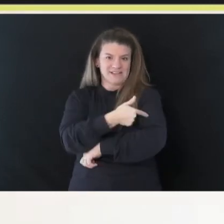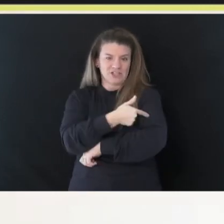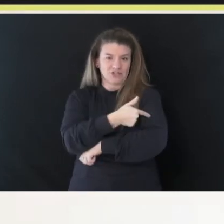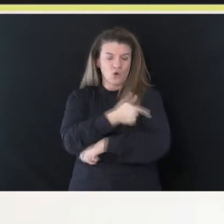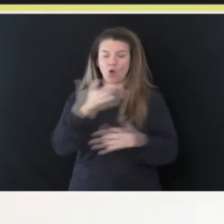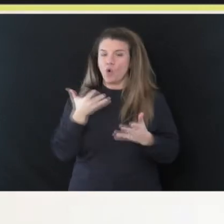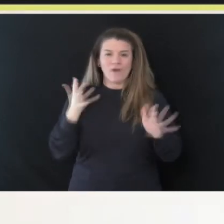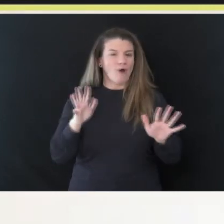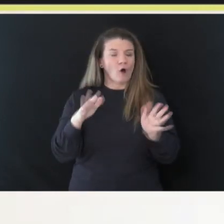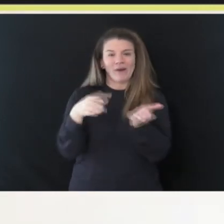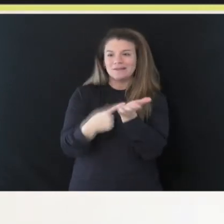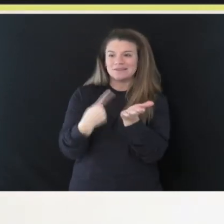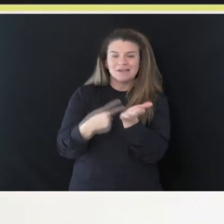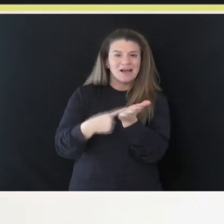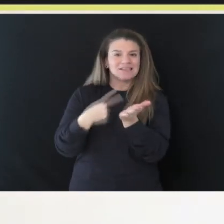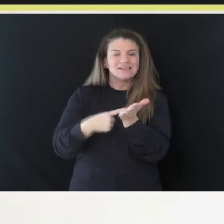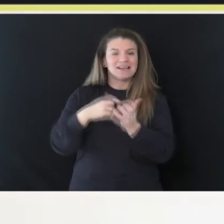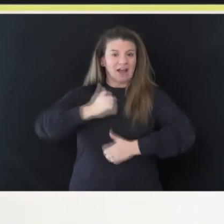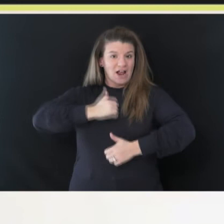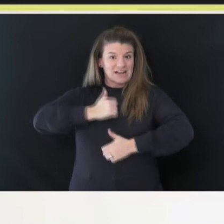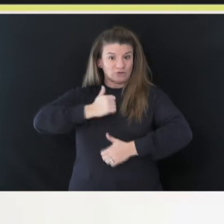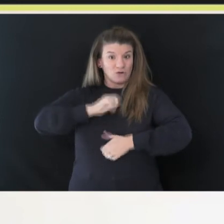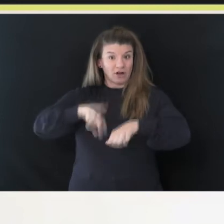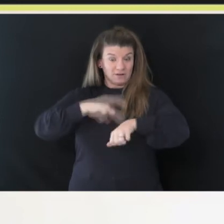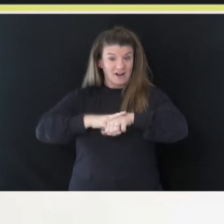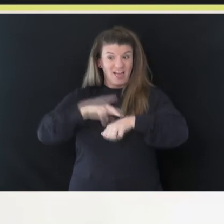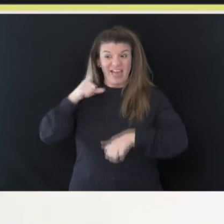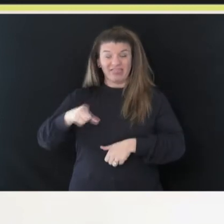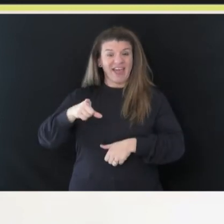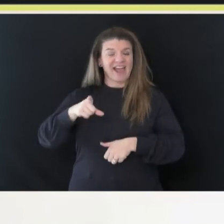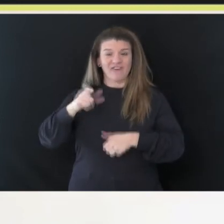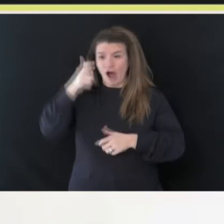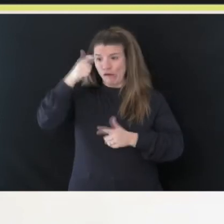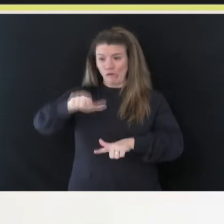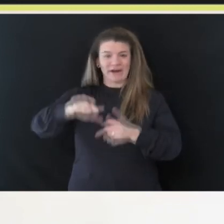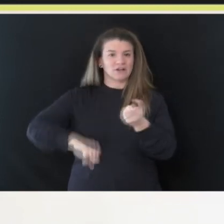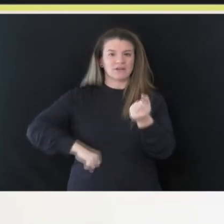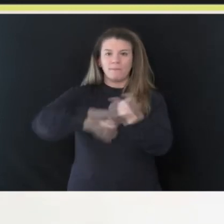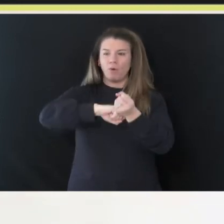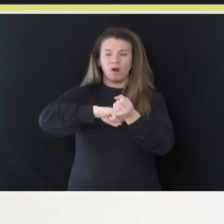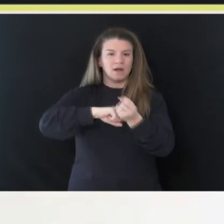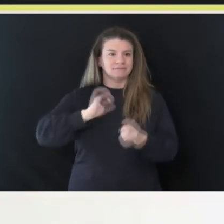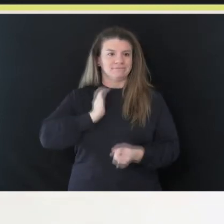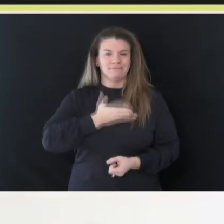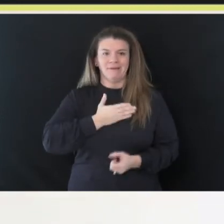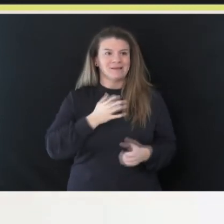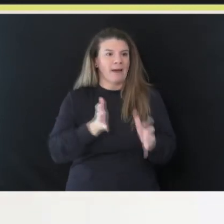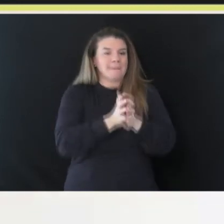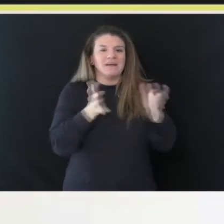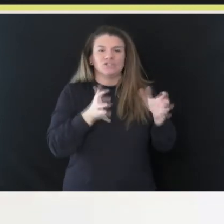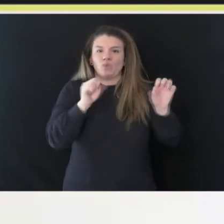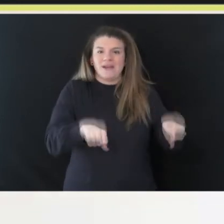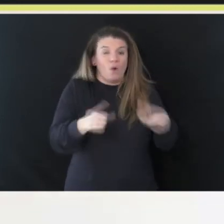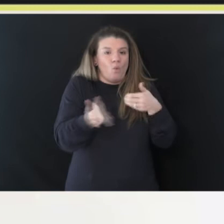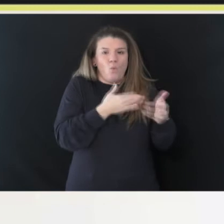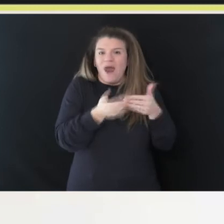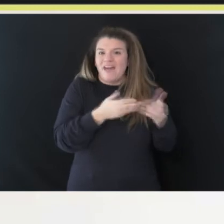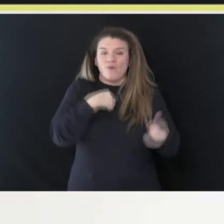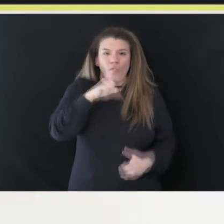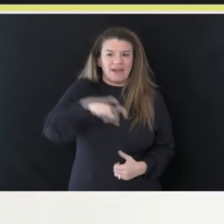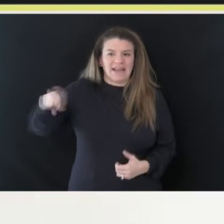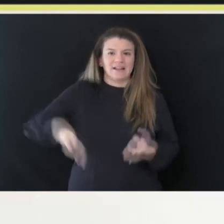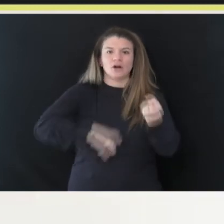already talked to the Air Guard, and they have agreed to just support us to the nth degree in terms of anything that we need.